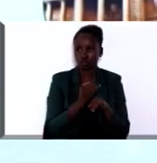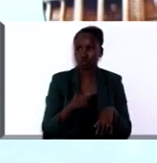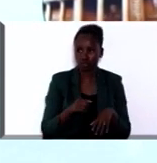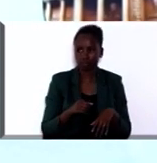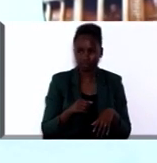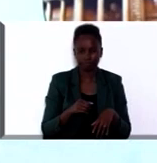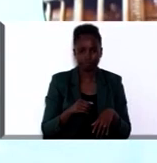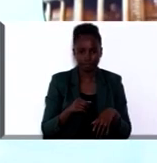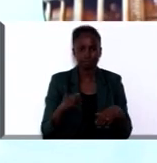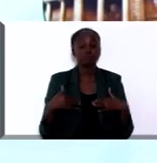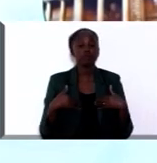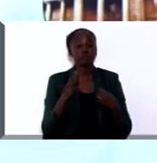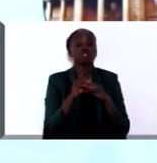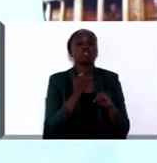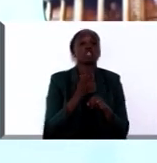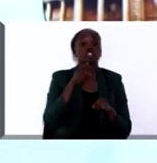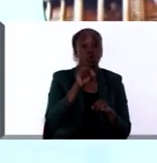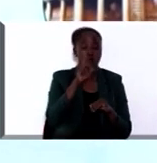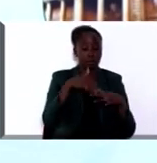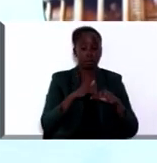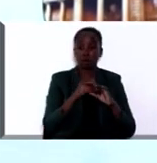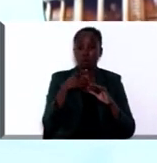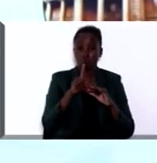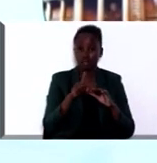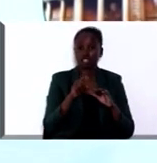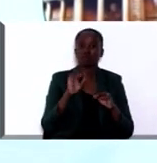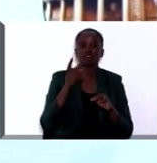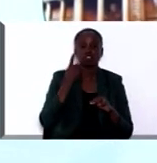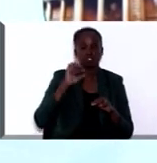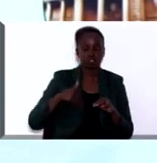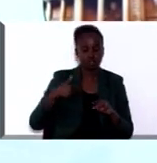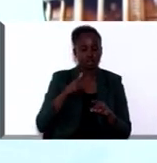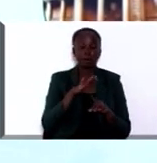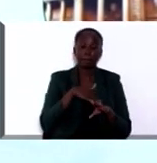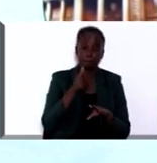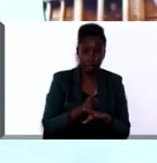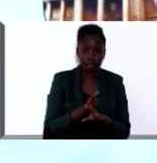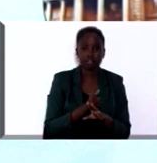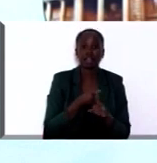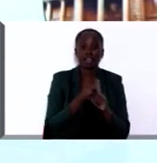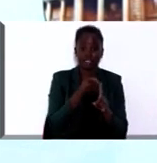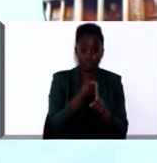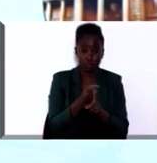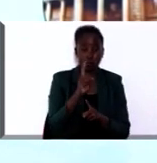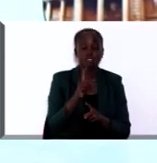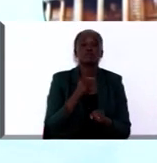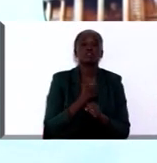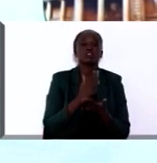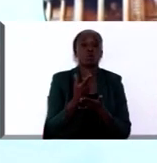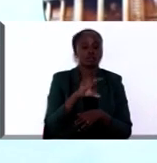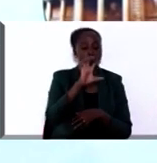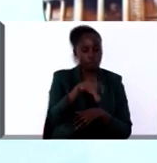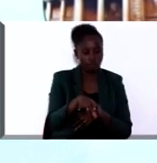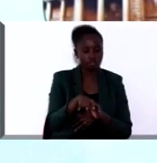will set up also a panel of gender-based activists who will work with us to ensure that provincial